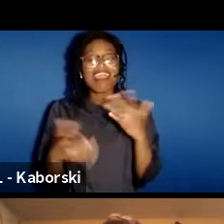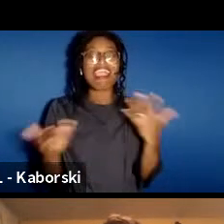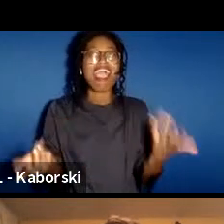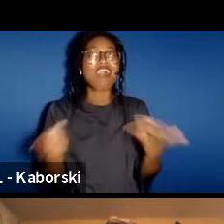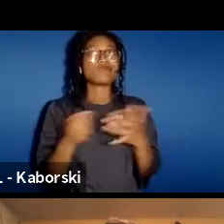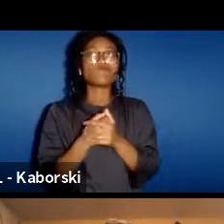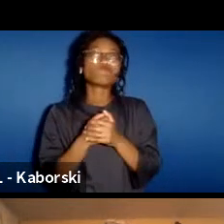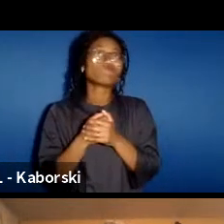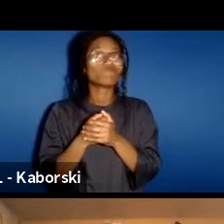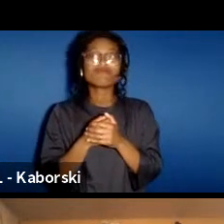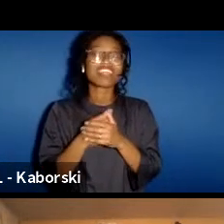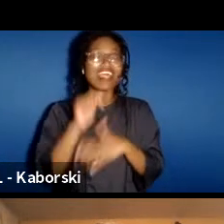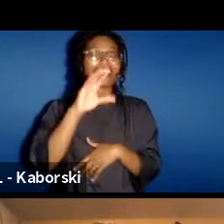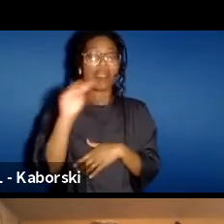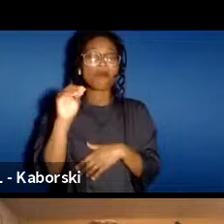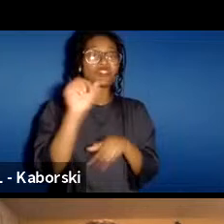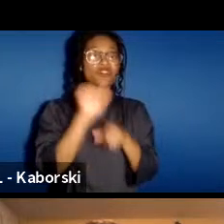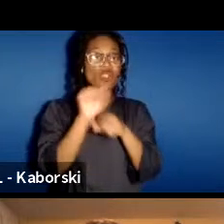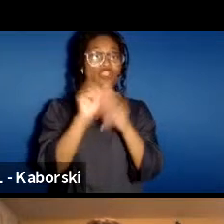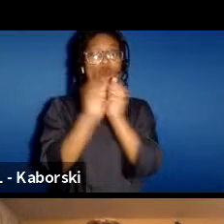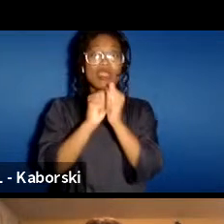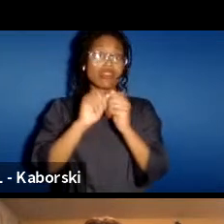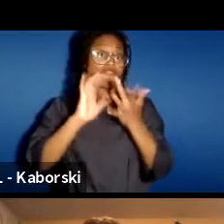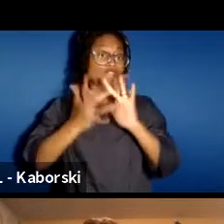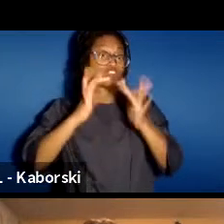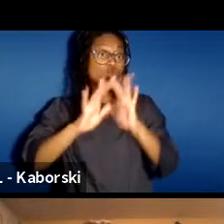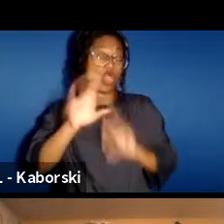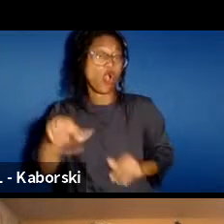know, companies working with just virtual